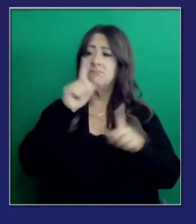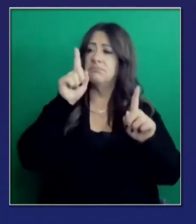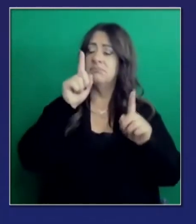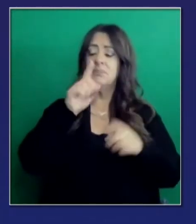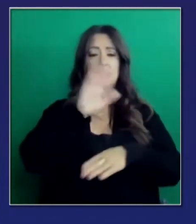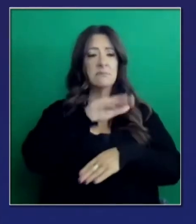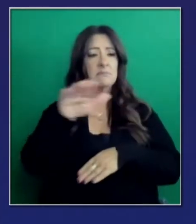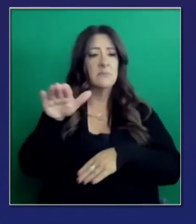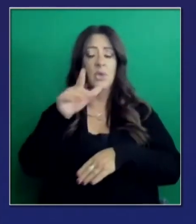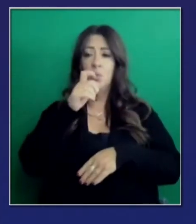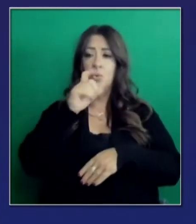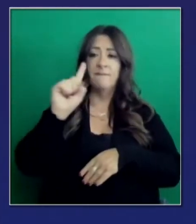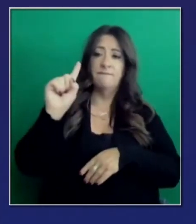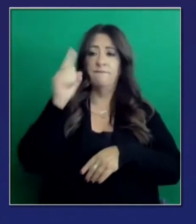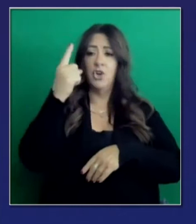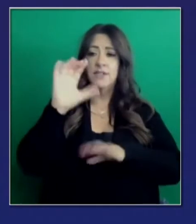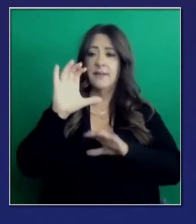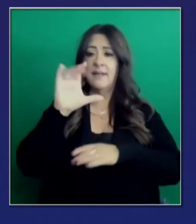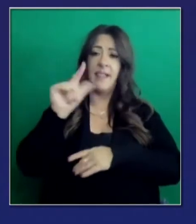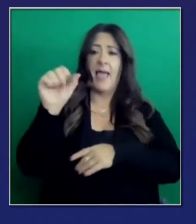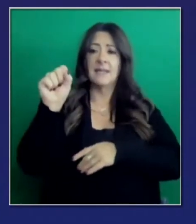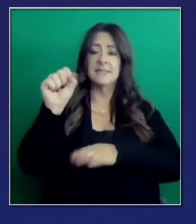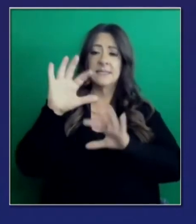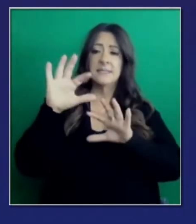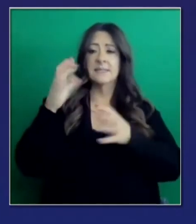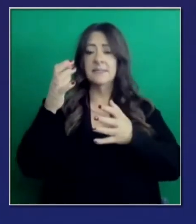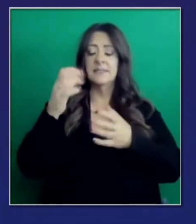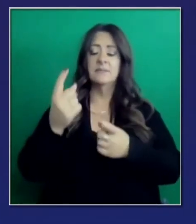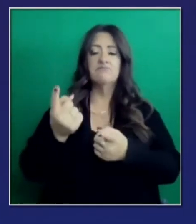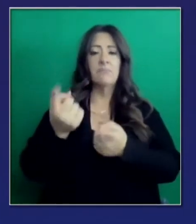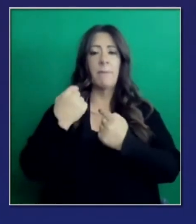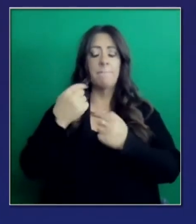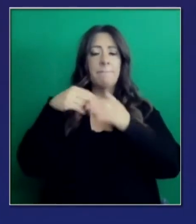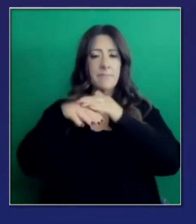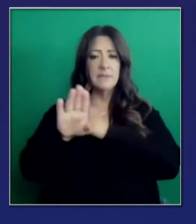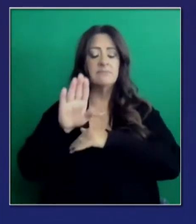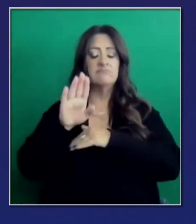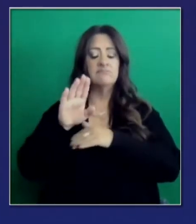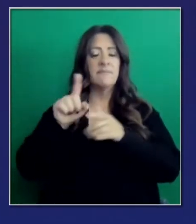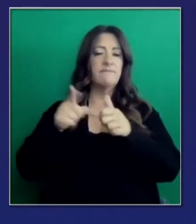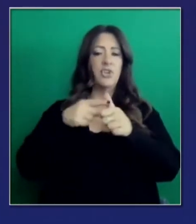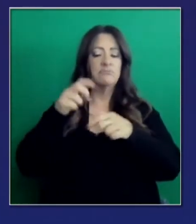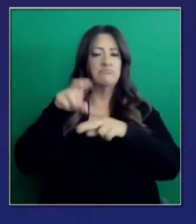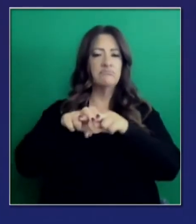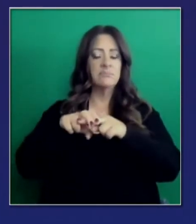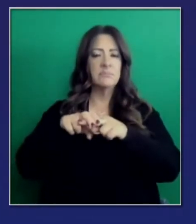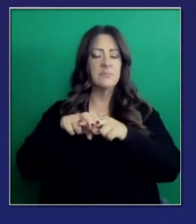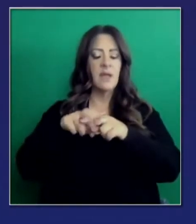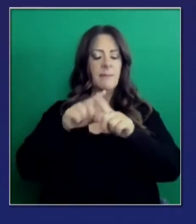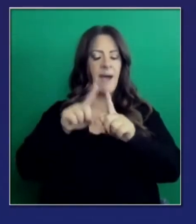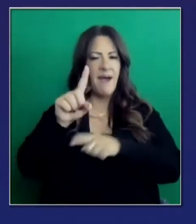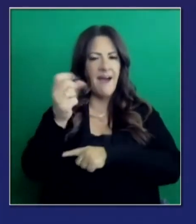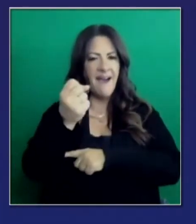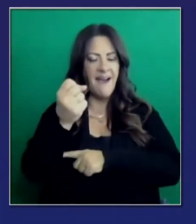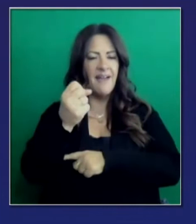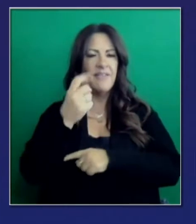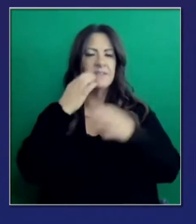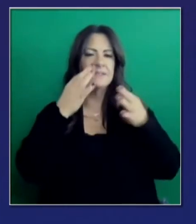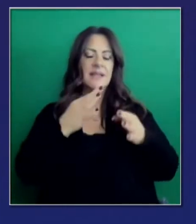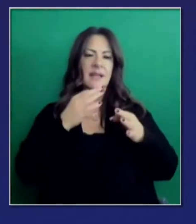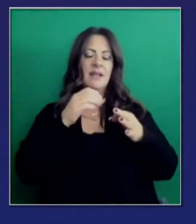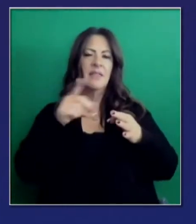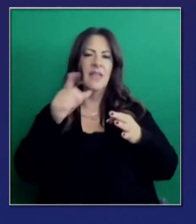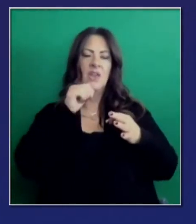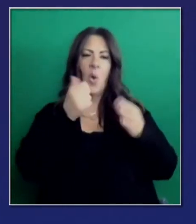first-class passenger to be boarded before they announce all business class passengers. Accordingly, they don't wait for all business